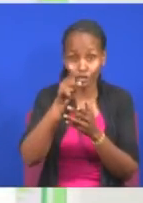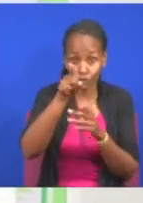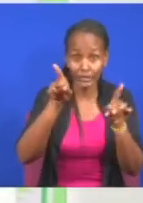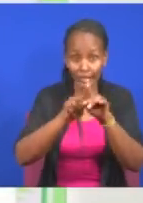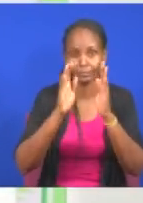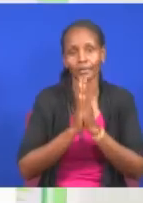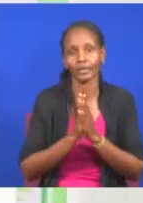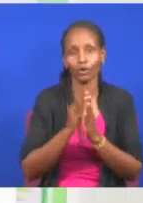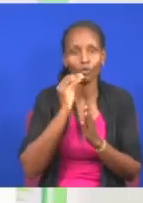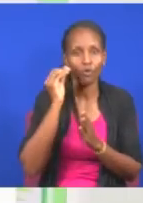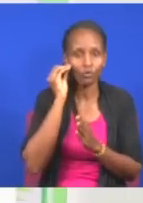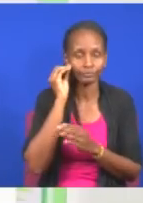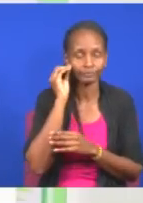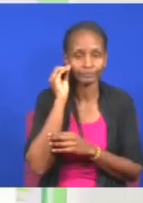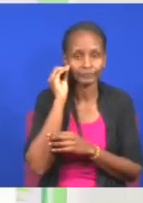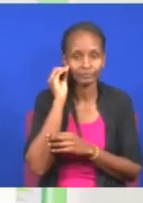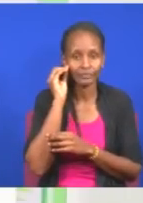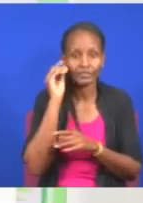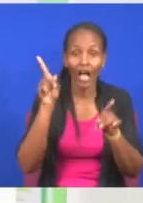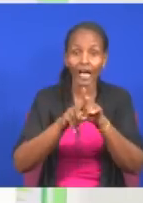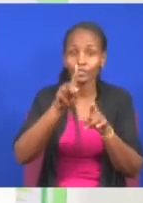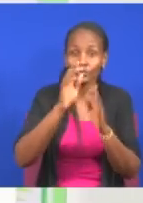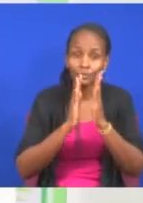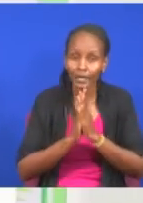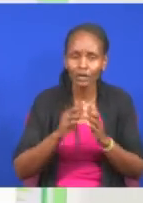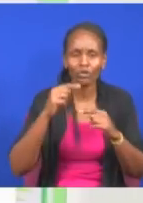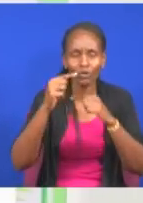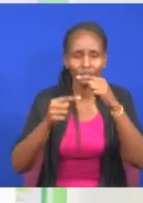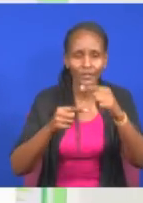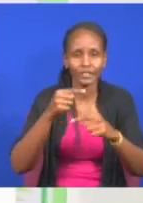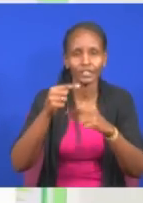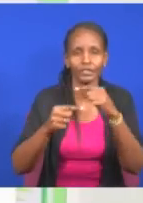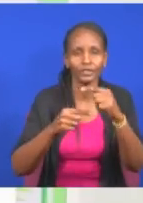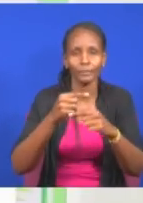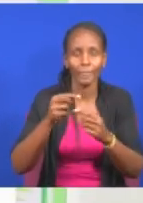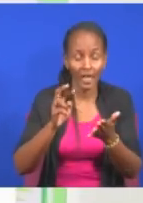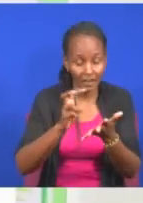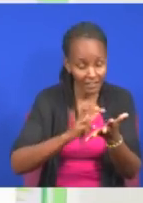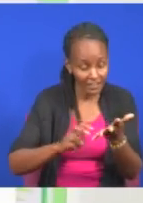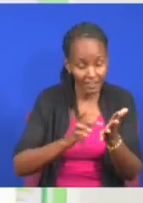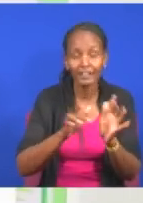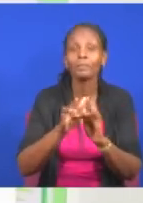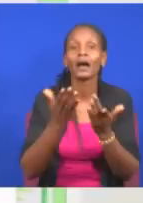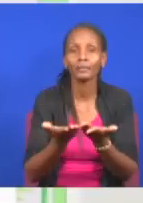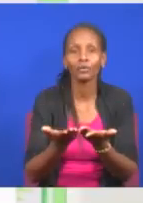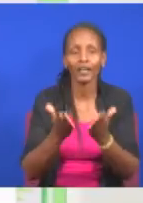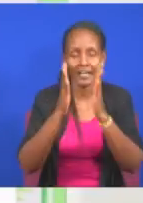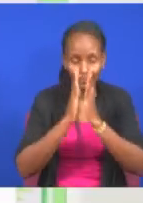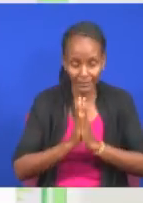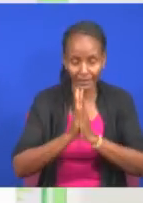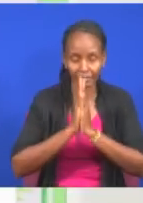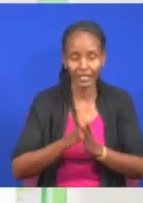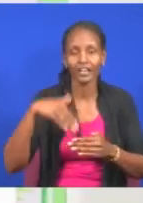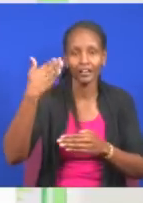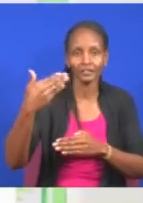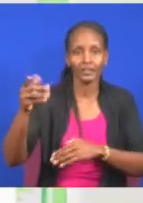pray at home. And as you pray, continue reading the Word of God and praying every day